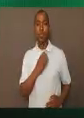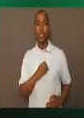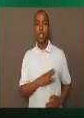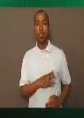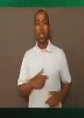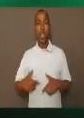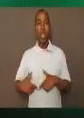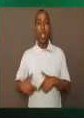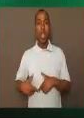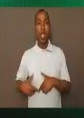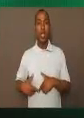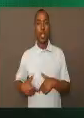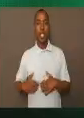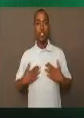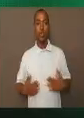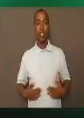and body.